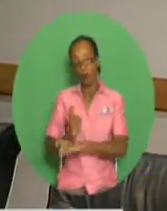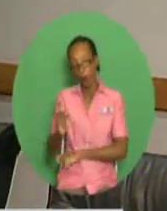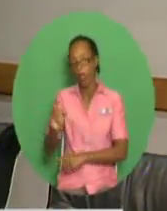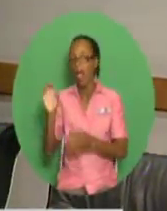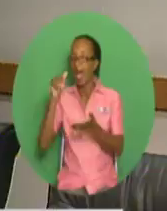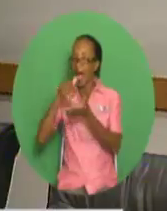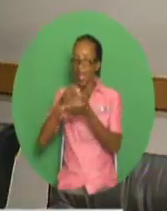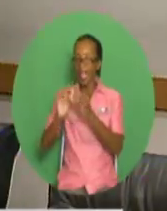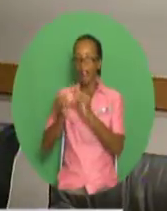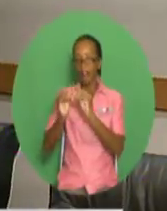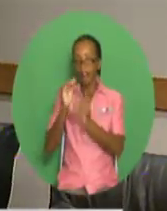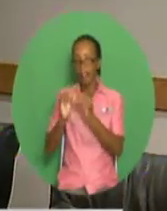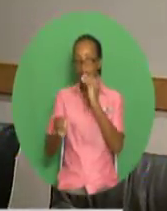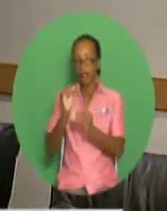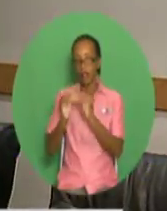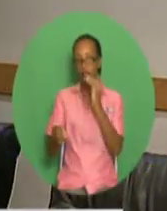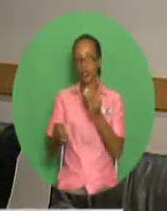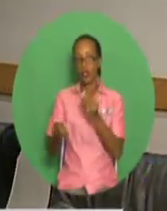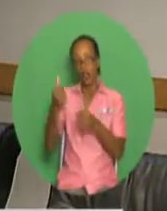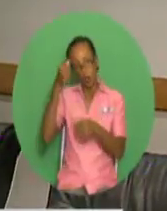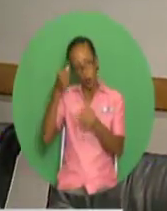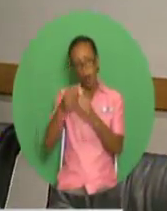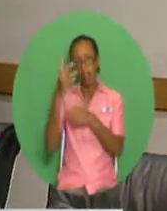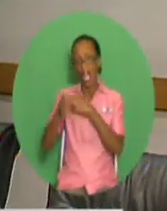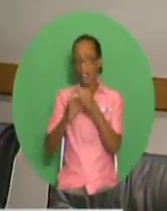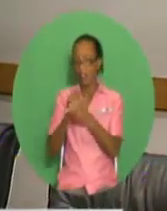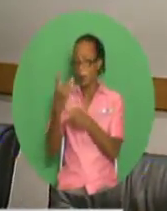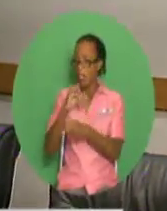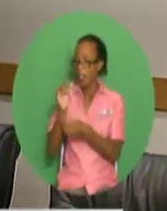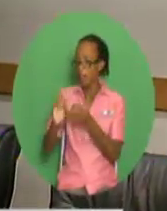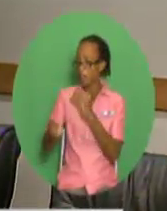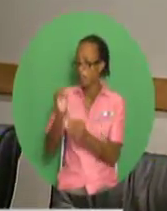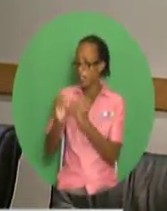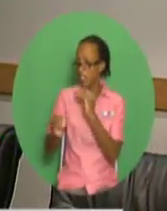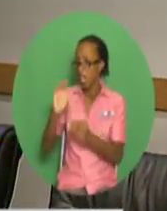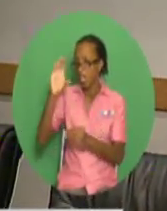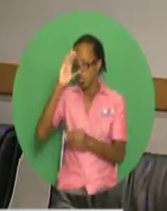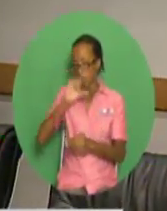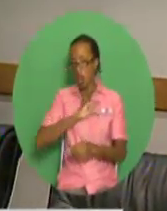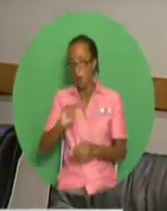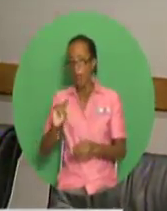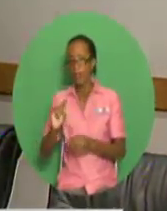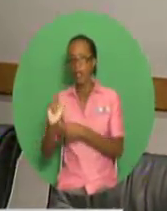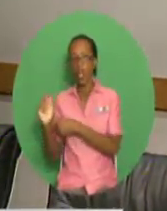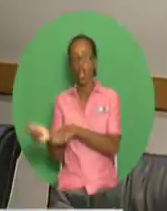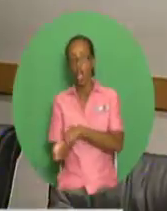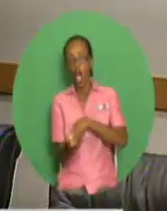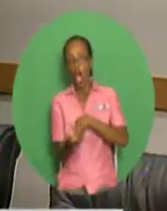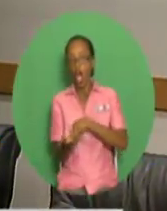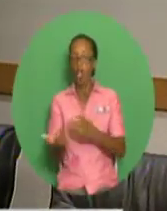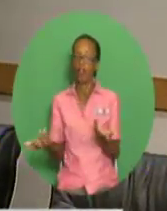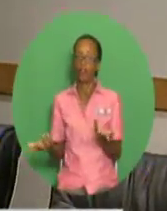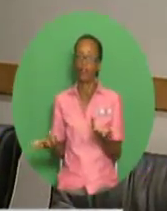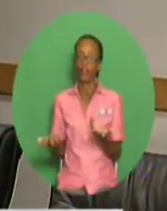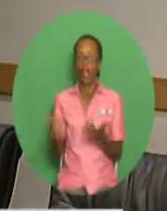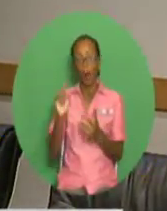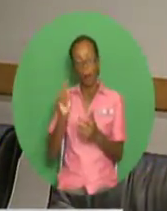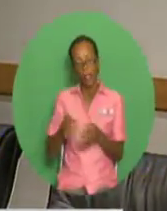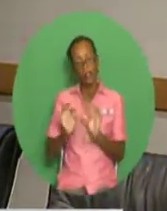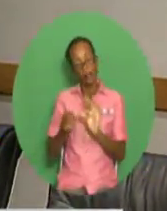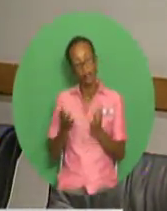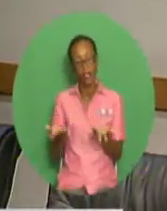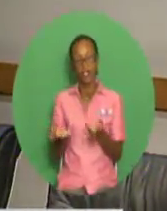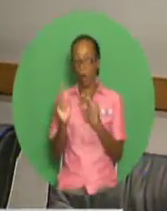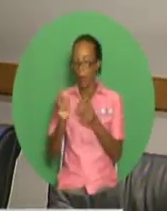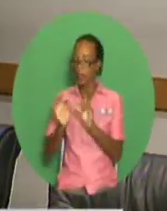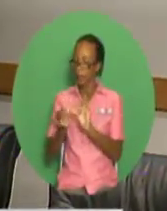now, next 5 years you'll come and say, why are they fix the Chaguaramas golf course? It's a damn if you do, damn if you don't, Madam Speaker. And we